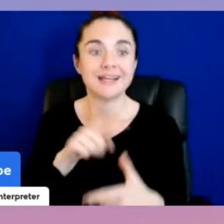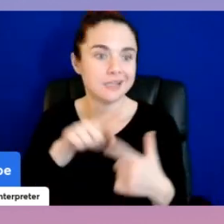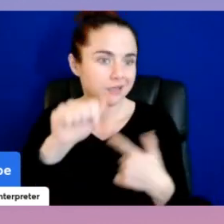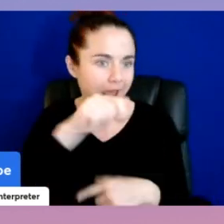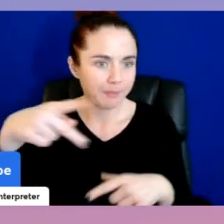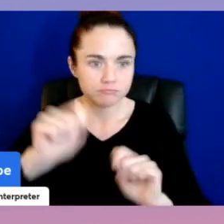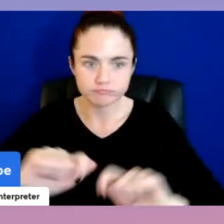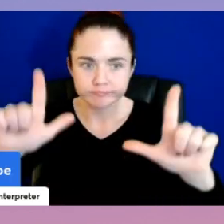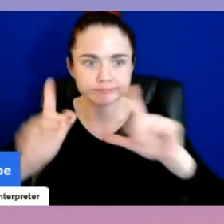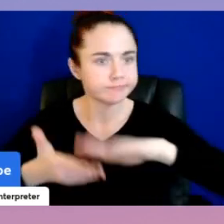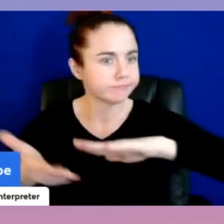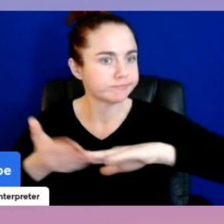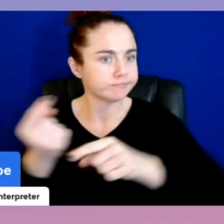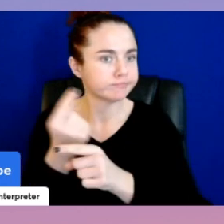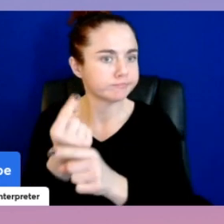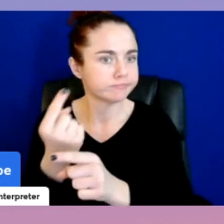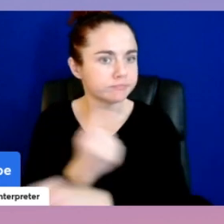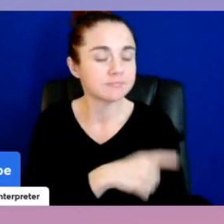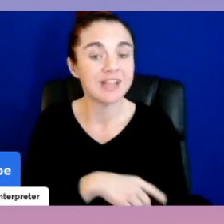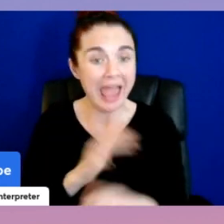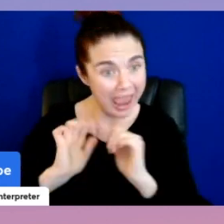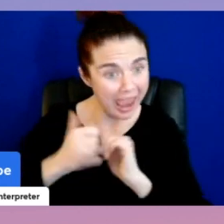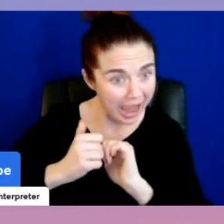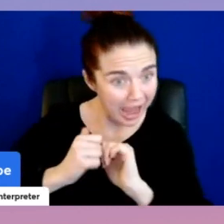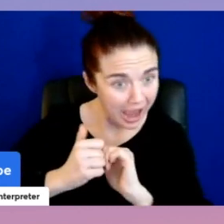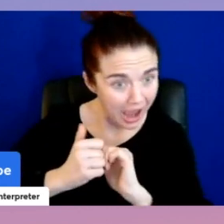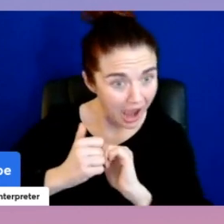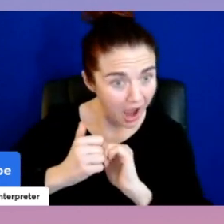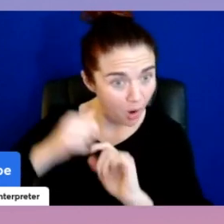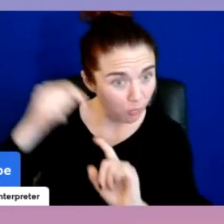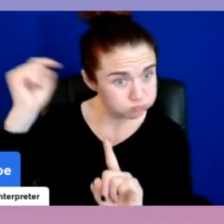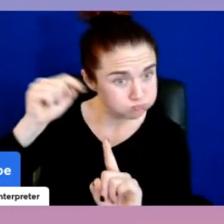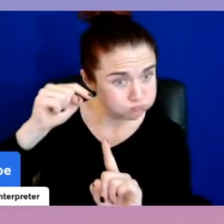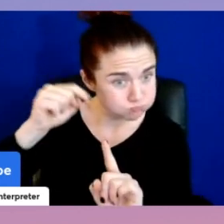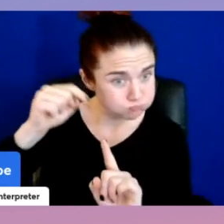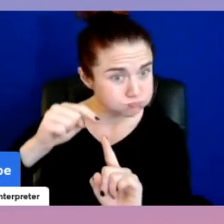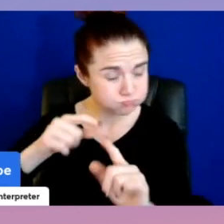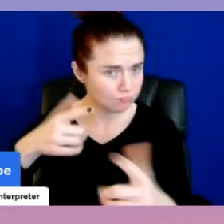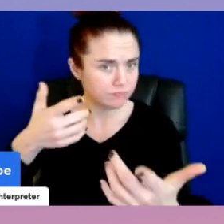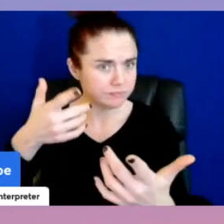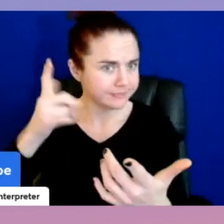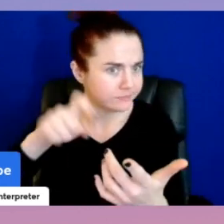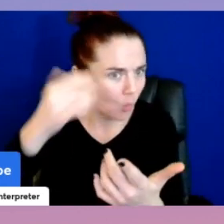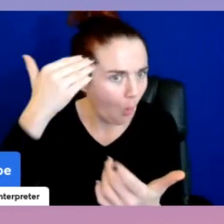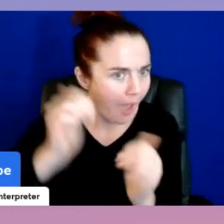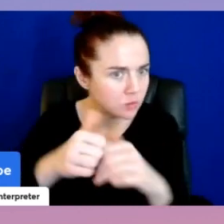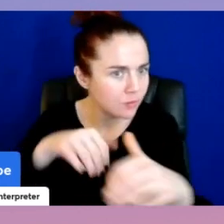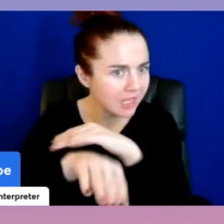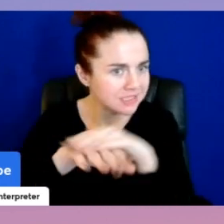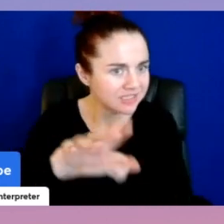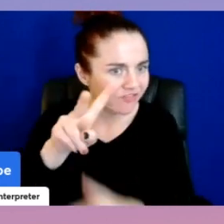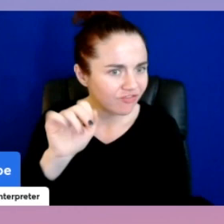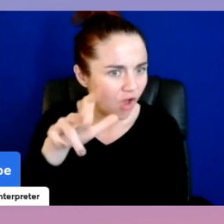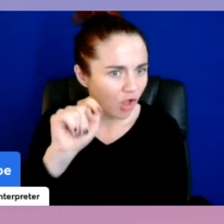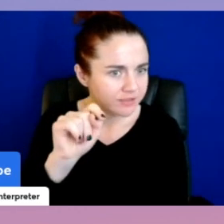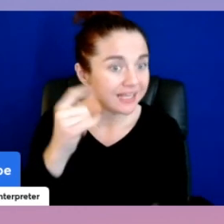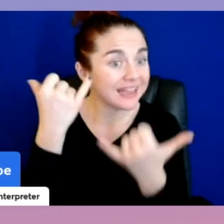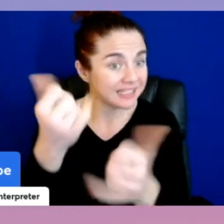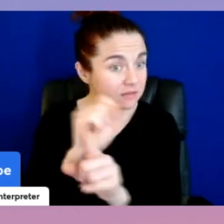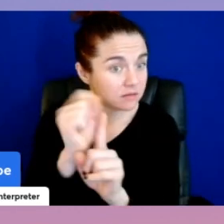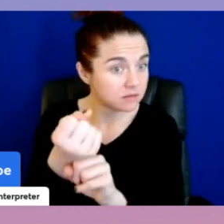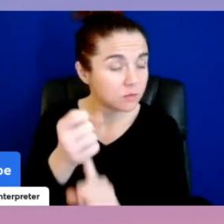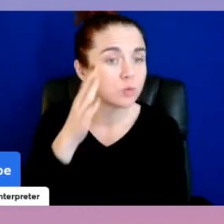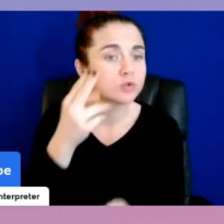So to get to that step, we need to understand first, the first step of accessing Vault And in our unique case here is going